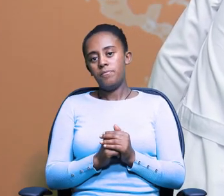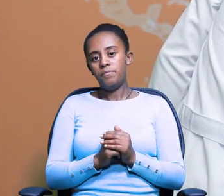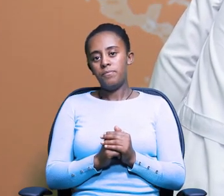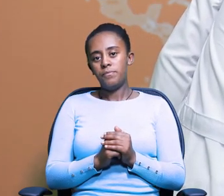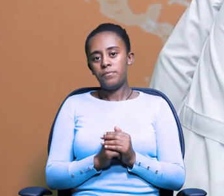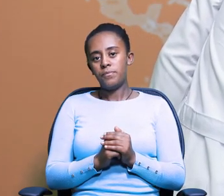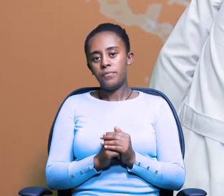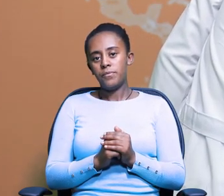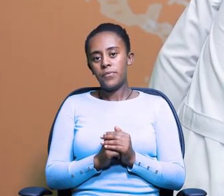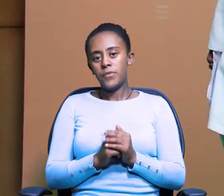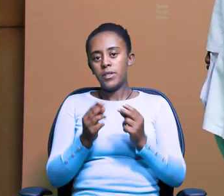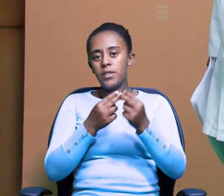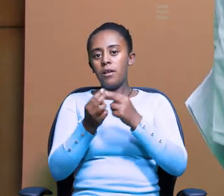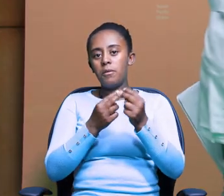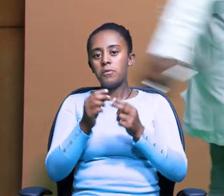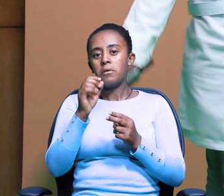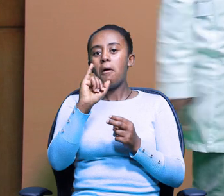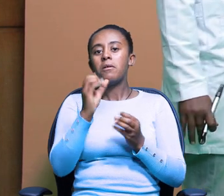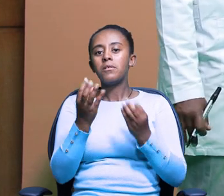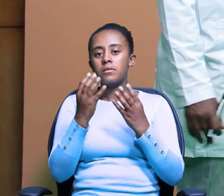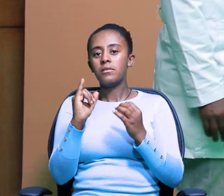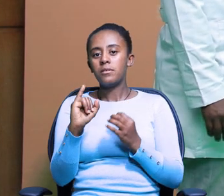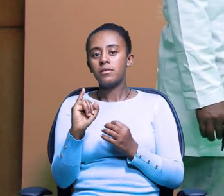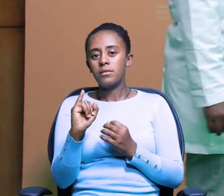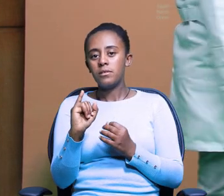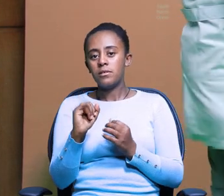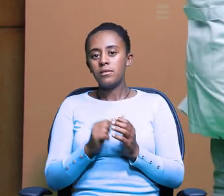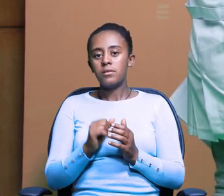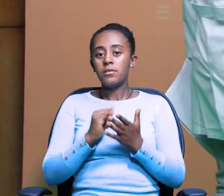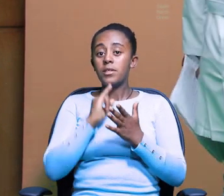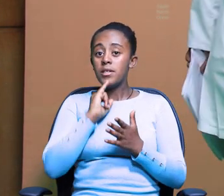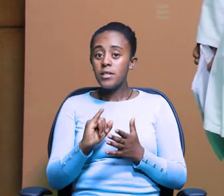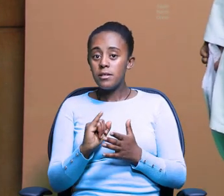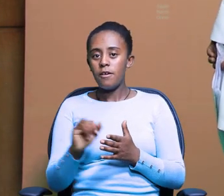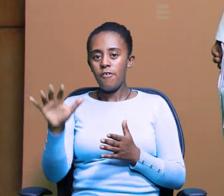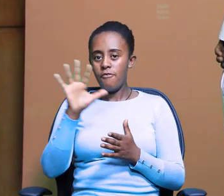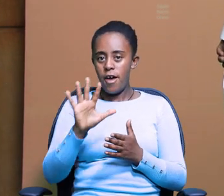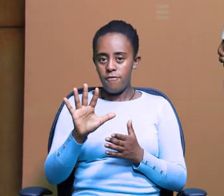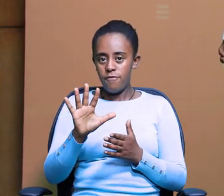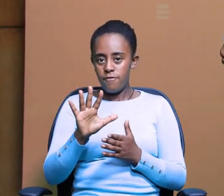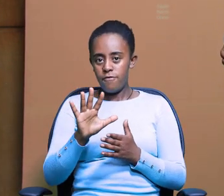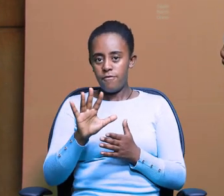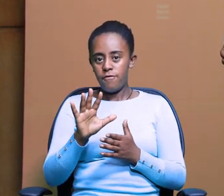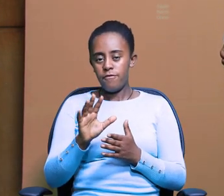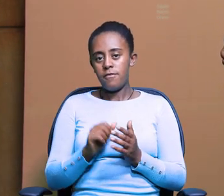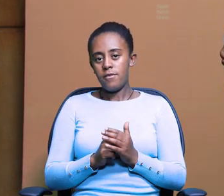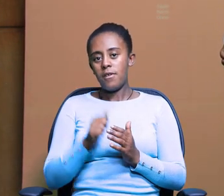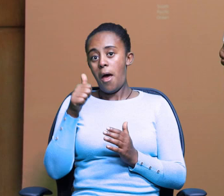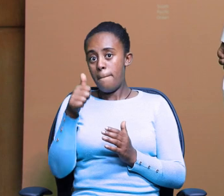5,000. Times how much current is given? It is 5